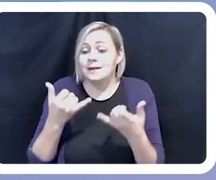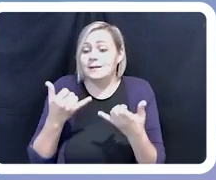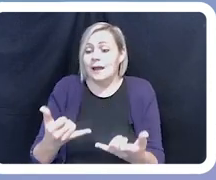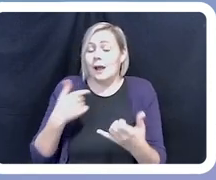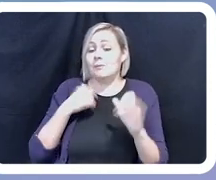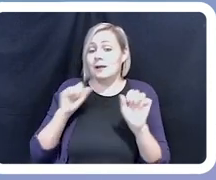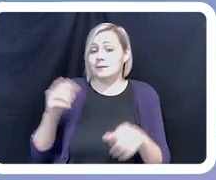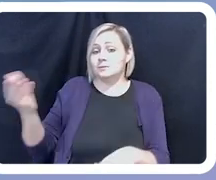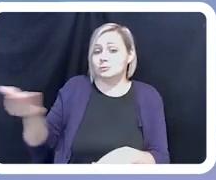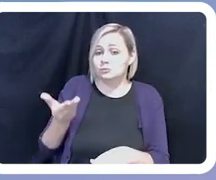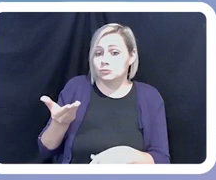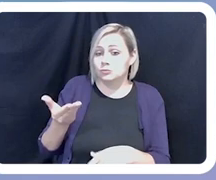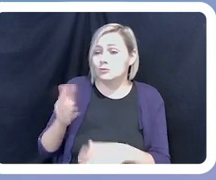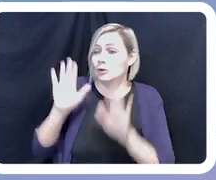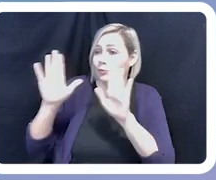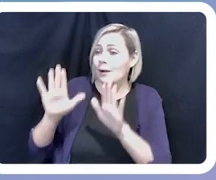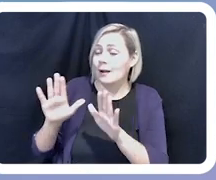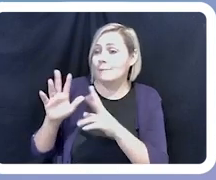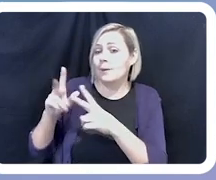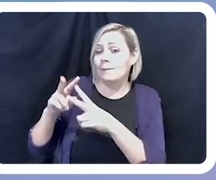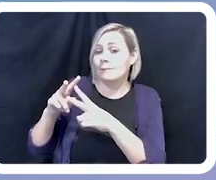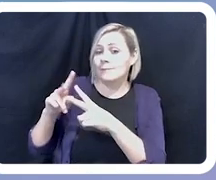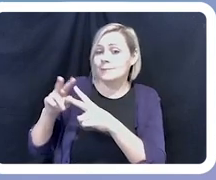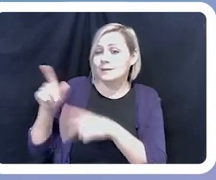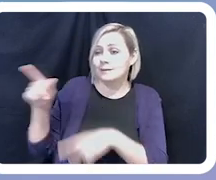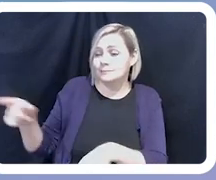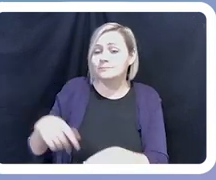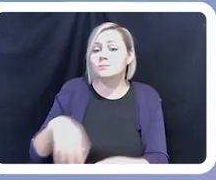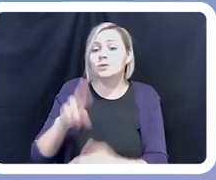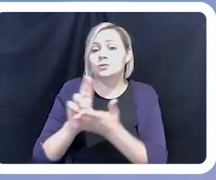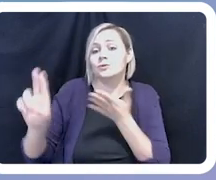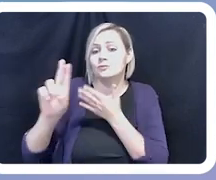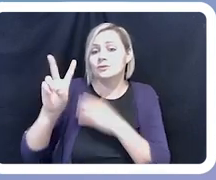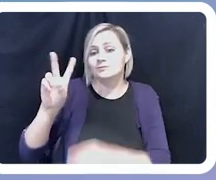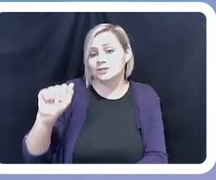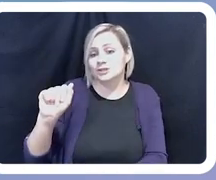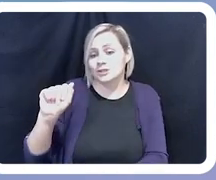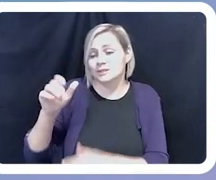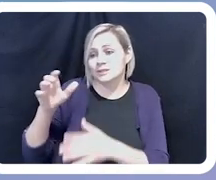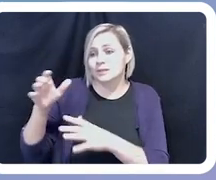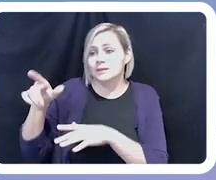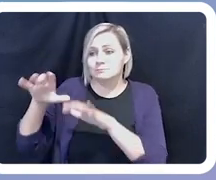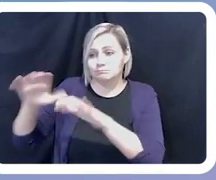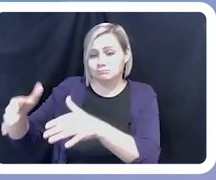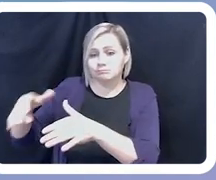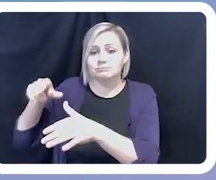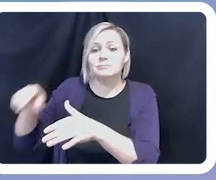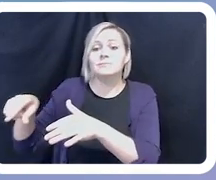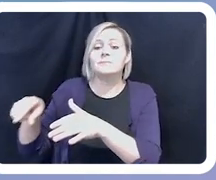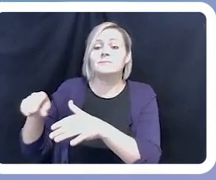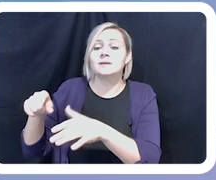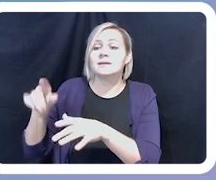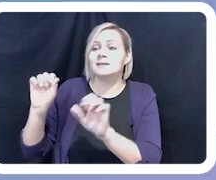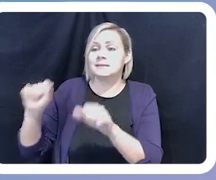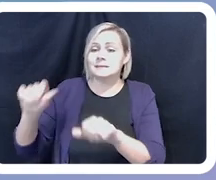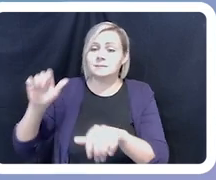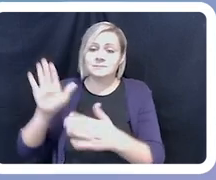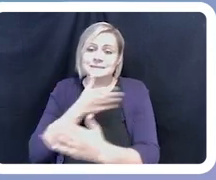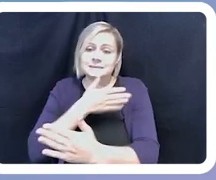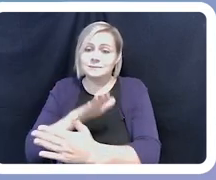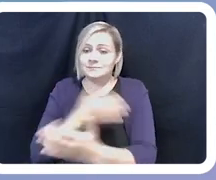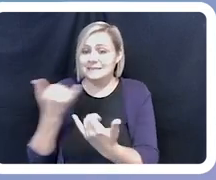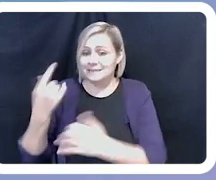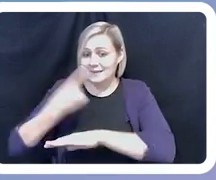get to introduce you to an incredible buddy pair from the University of Virginia chapter to share their voices of inclusion with us